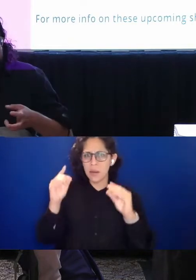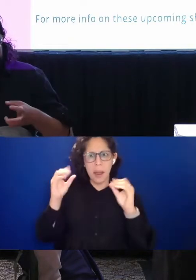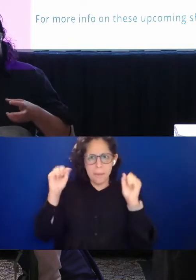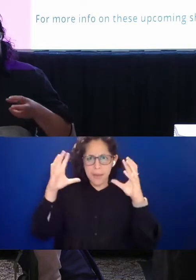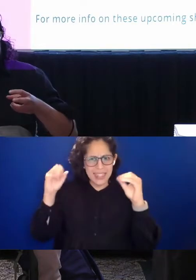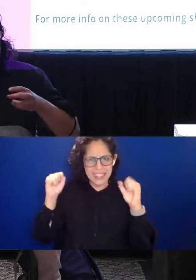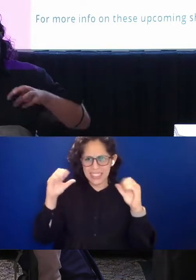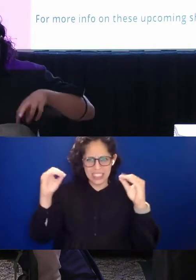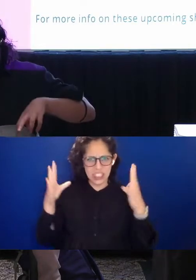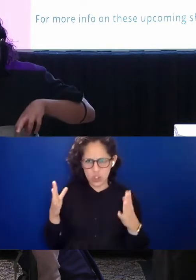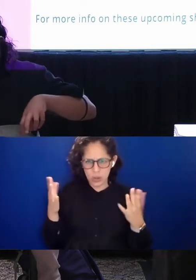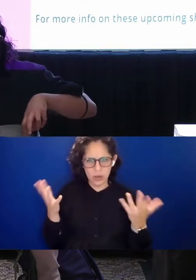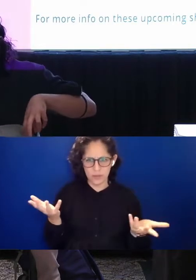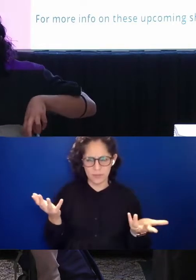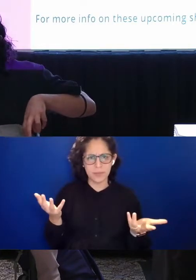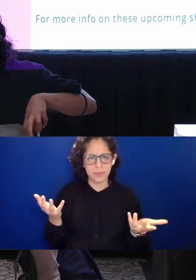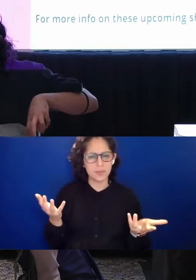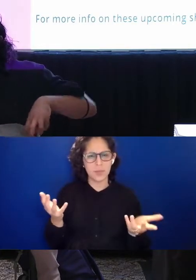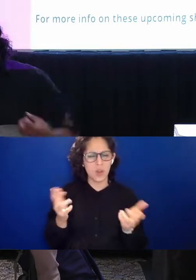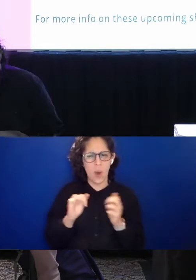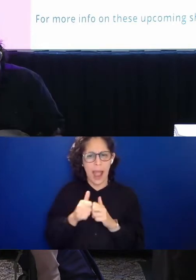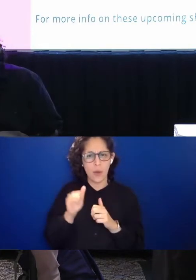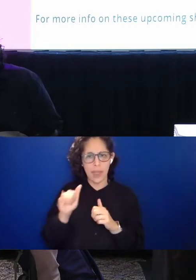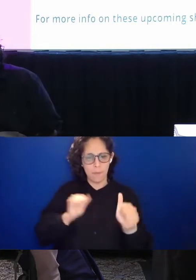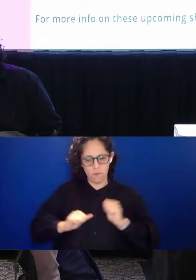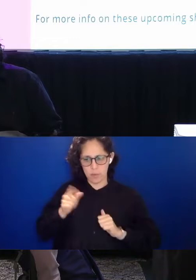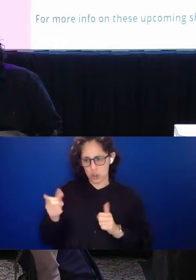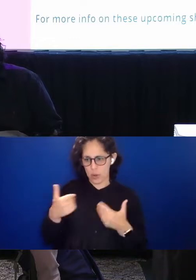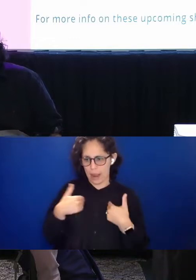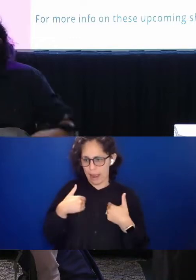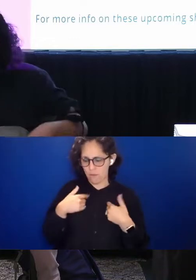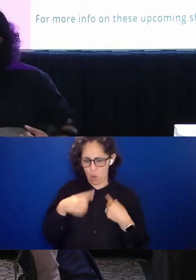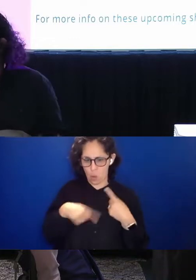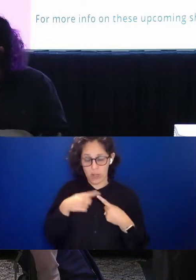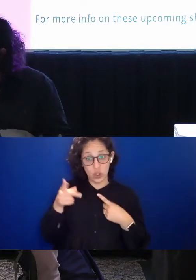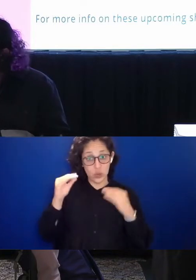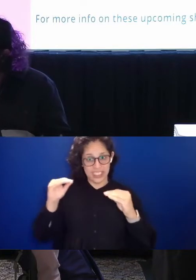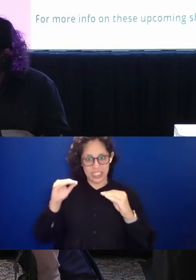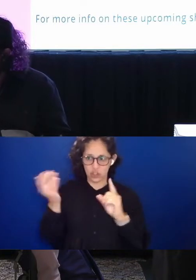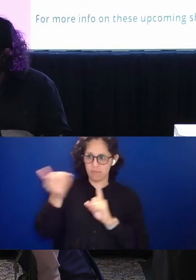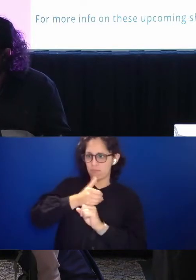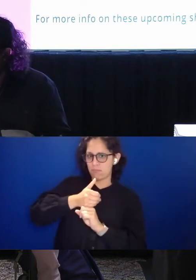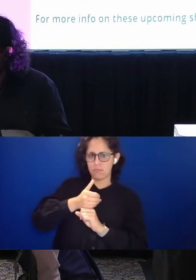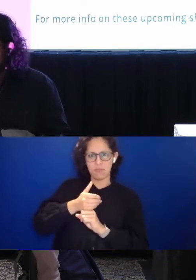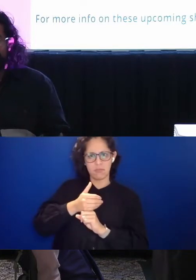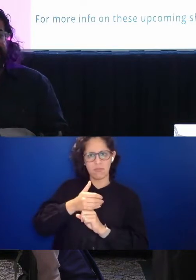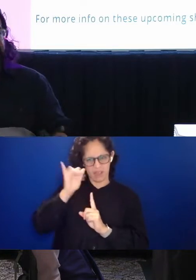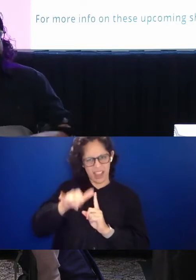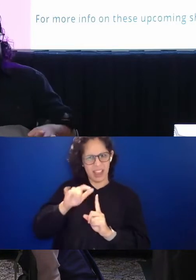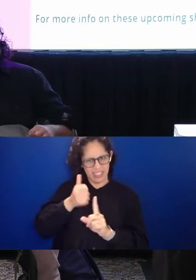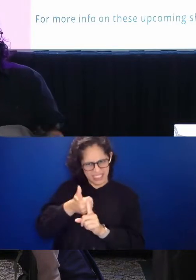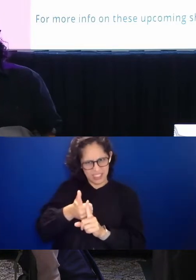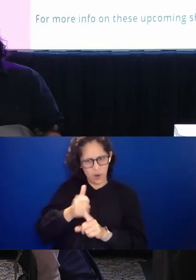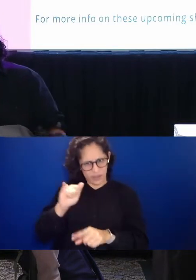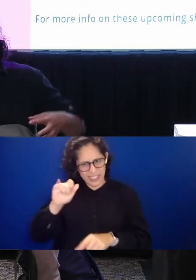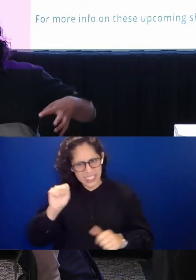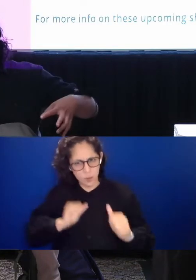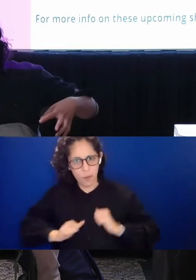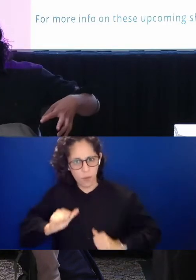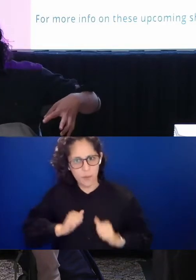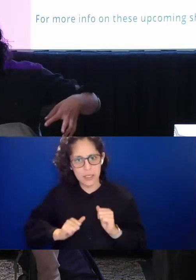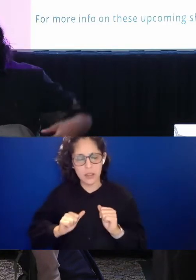Like, how can the performance you have when you teach, right, that is the performance, mm-hmm. how can